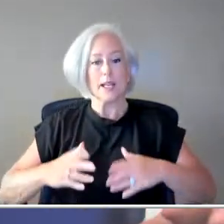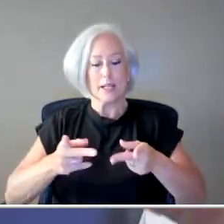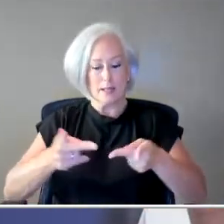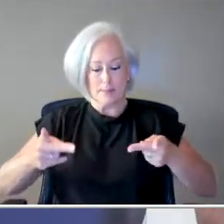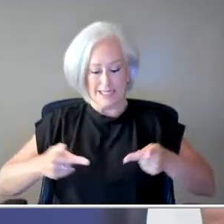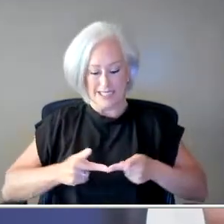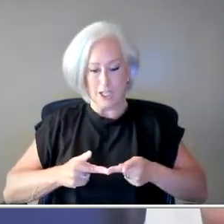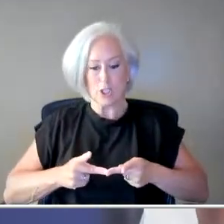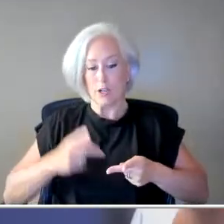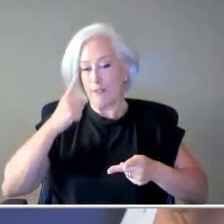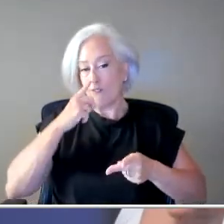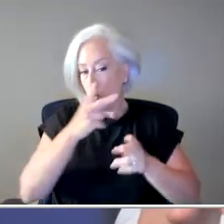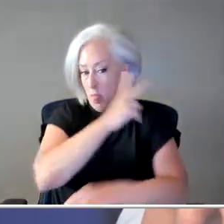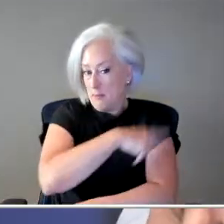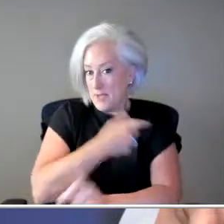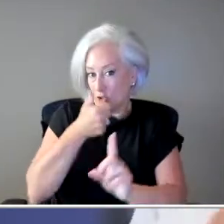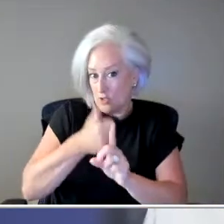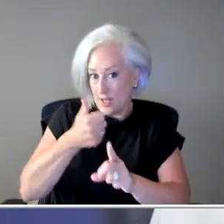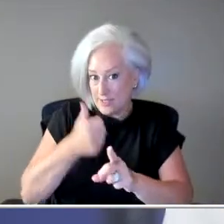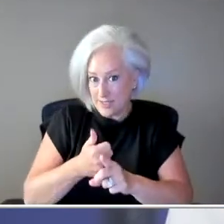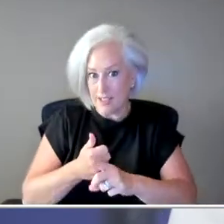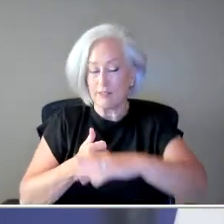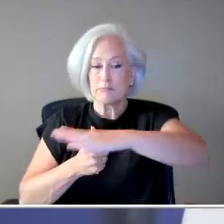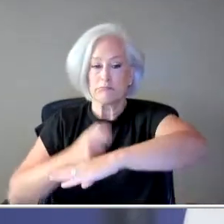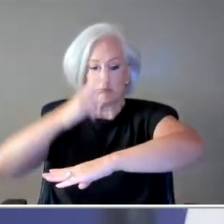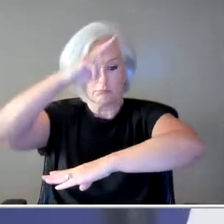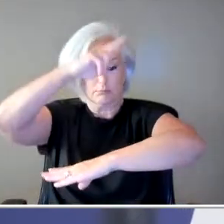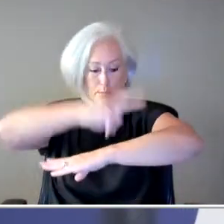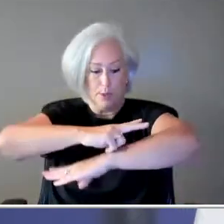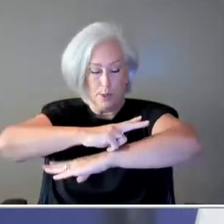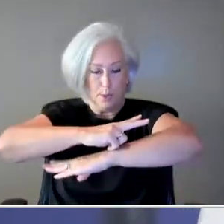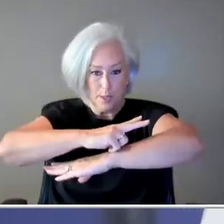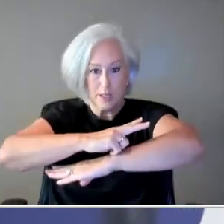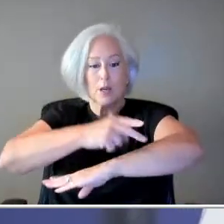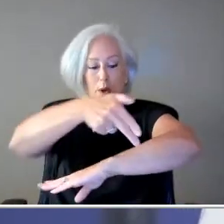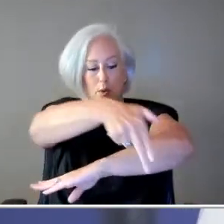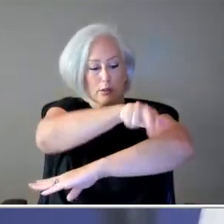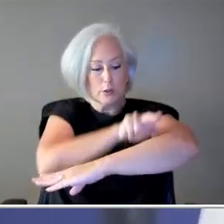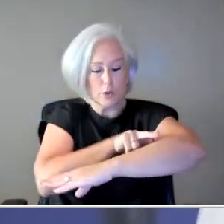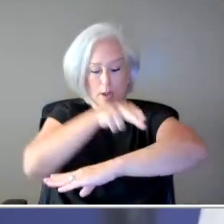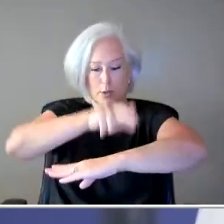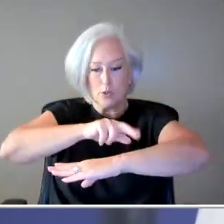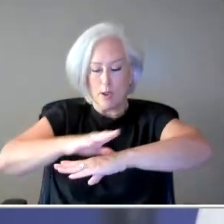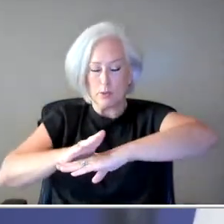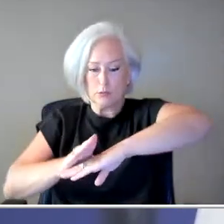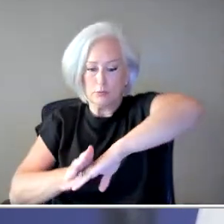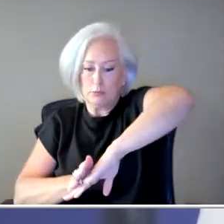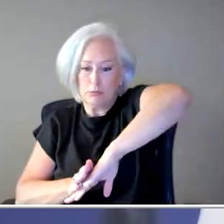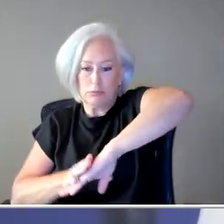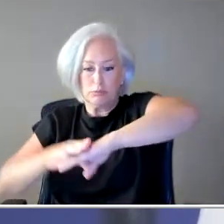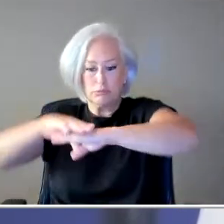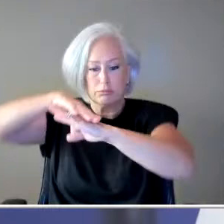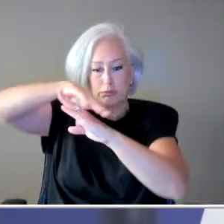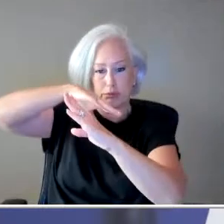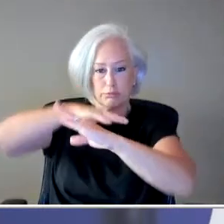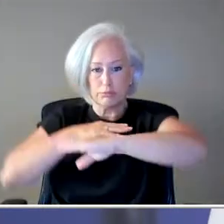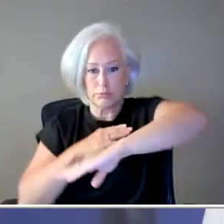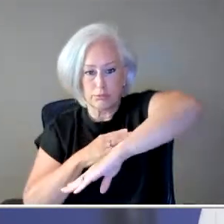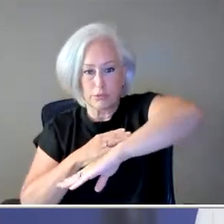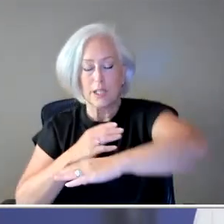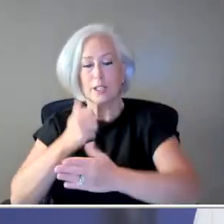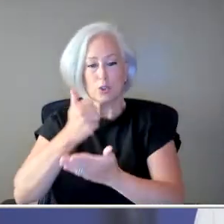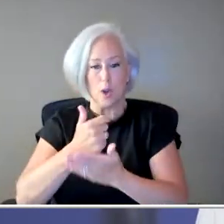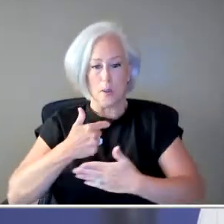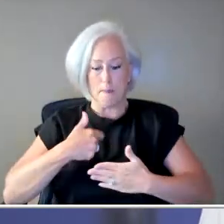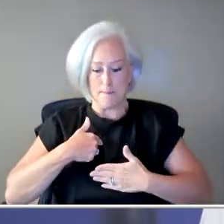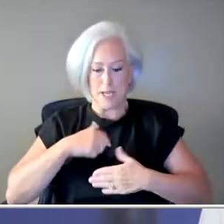or the other, or angle the surgery site to help improve ergonomics so that I can try to stand and work more vertically. All